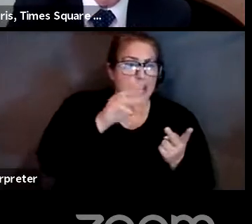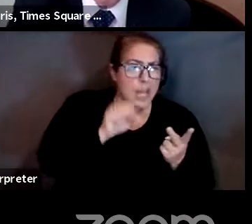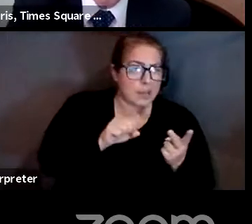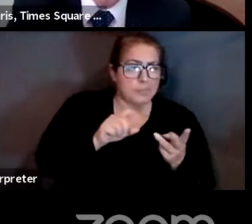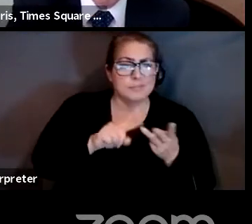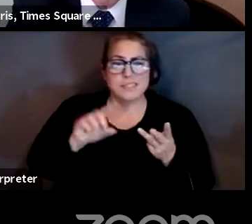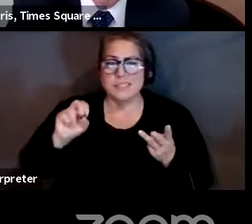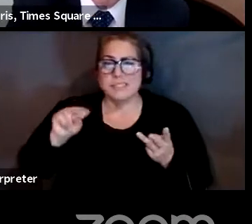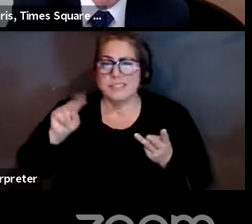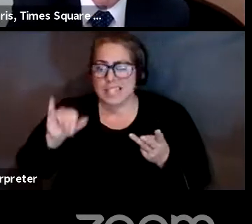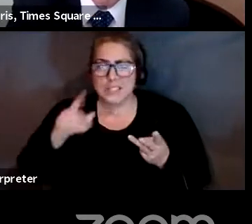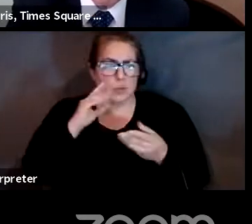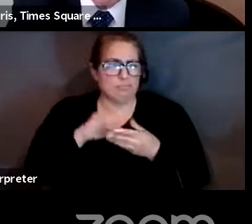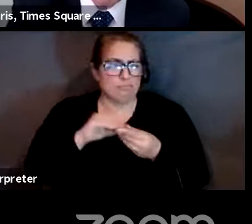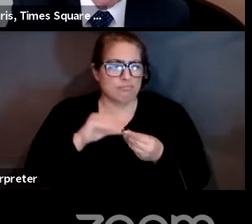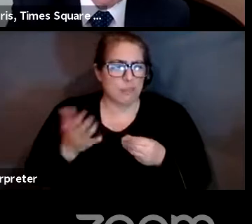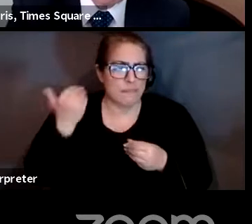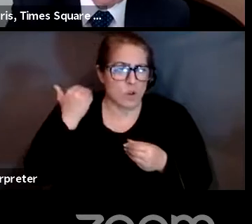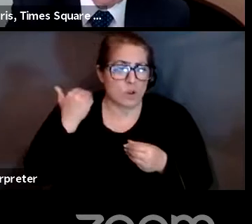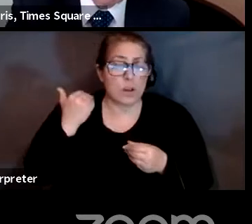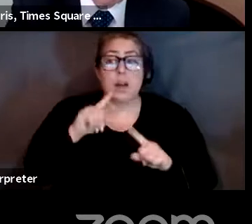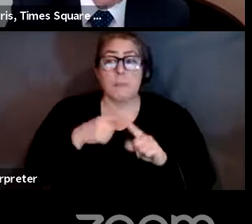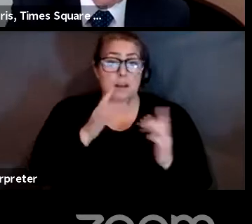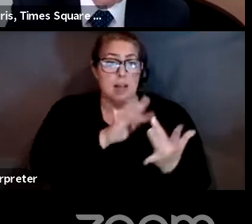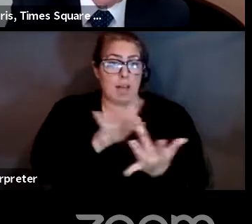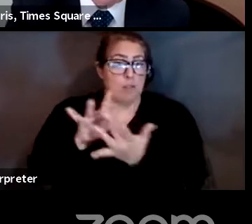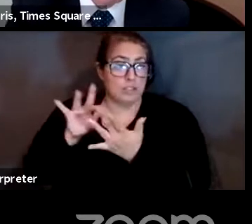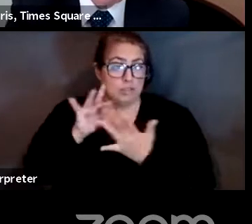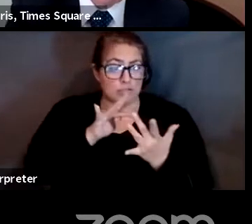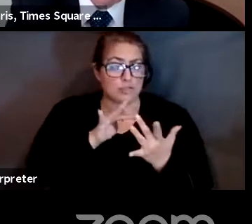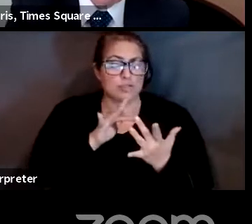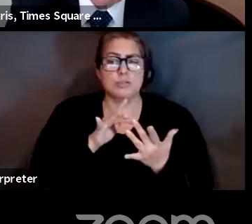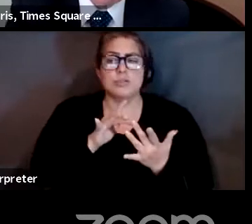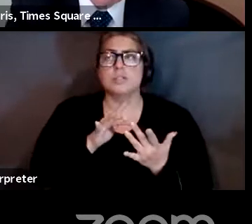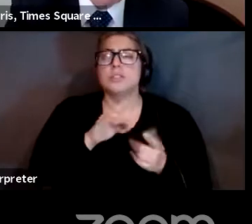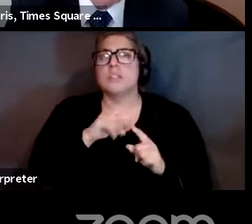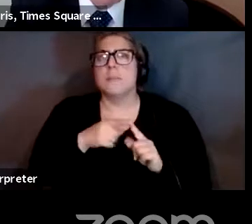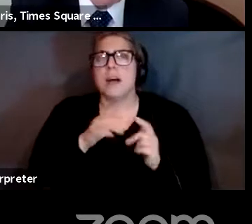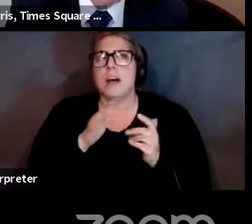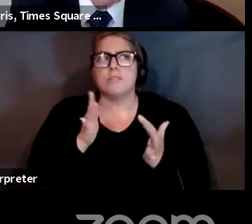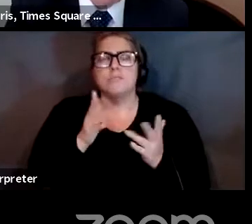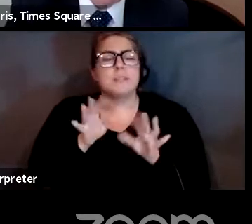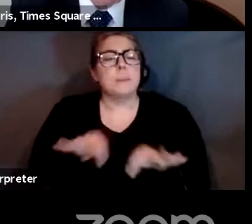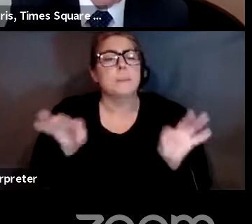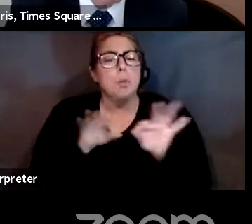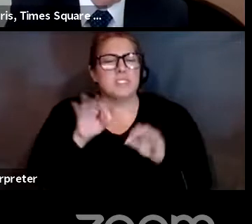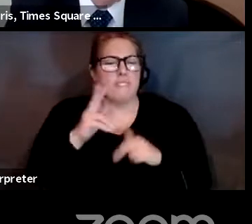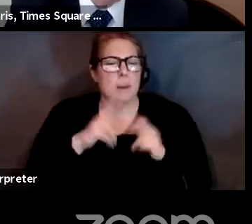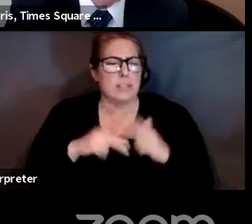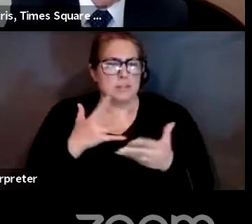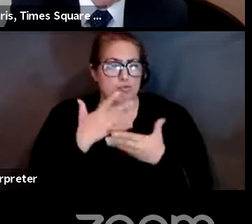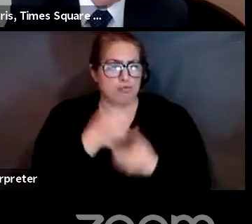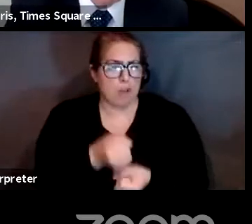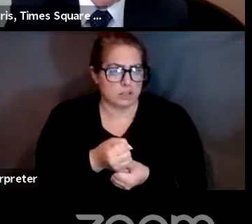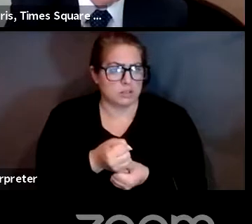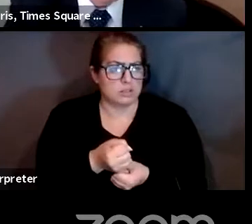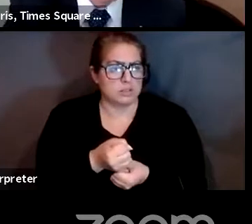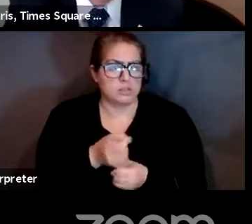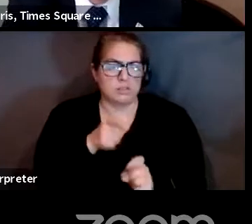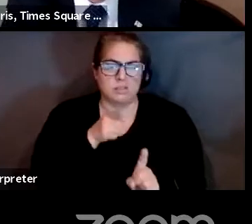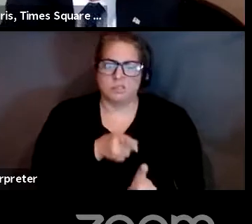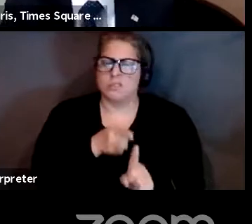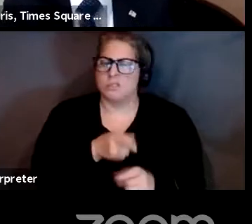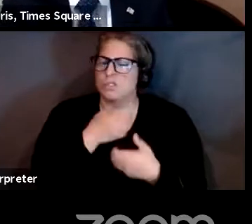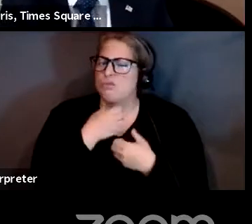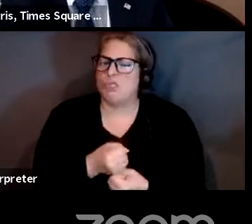about earlier, about outreach and sort of about the importance of building trust, because there